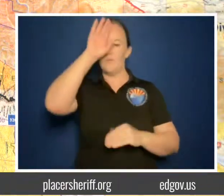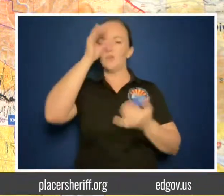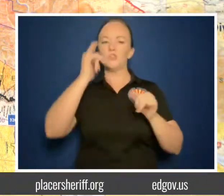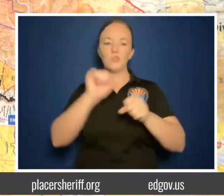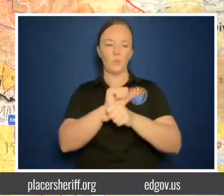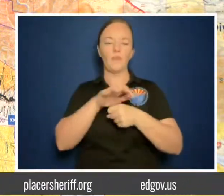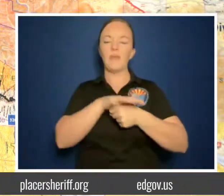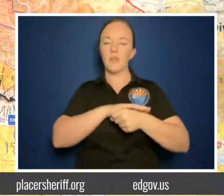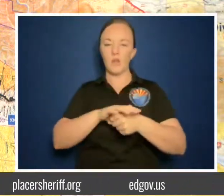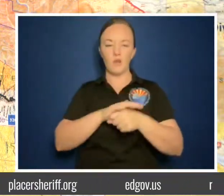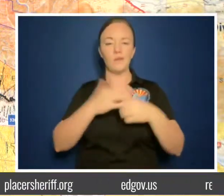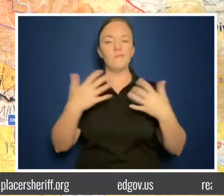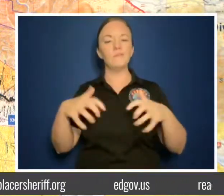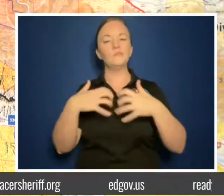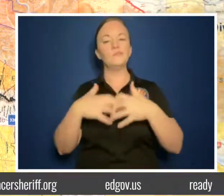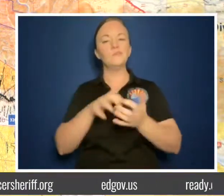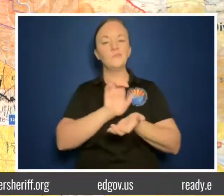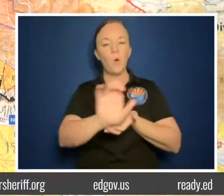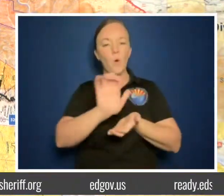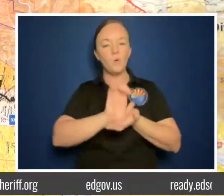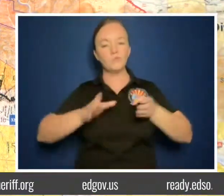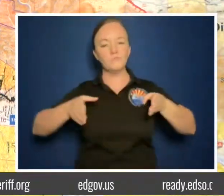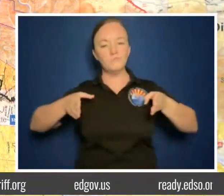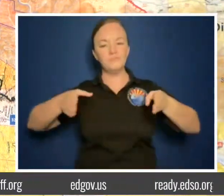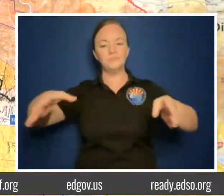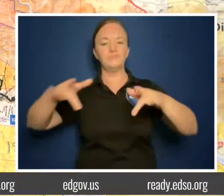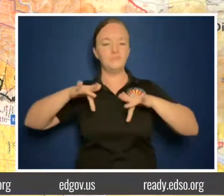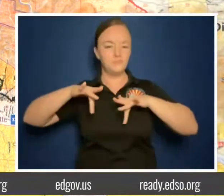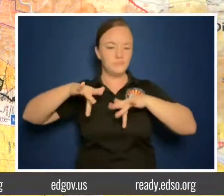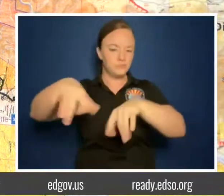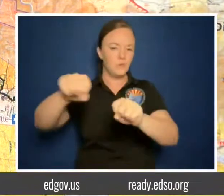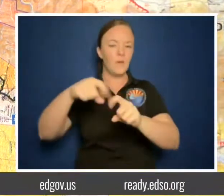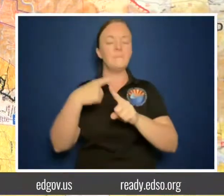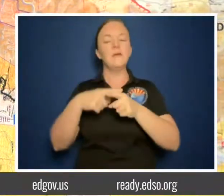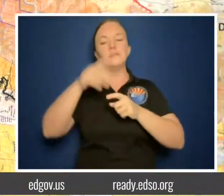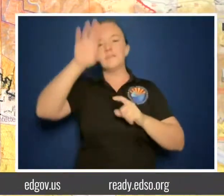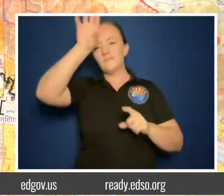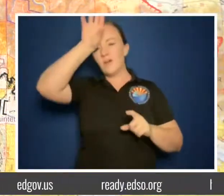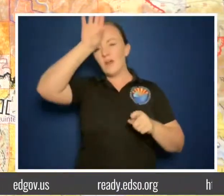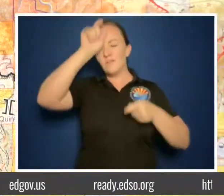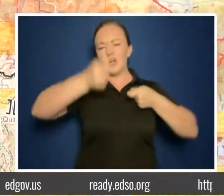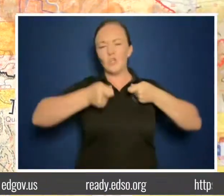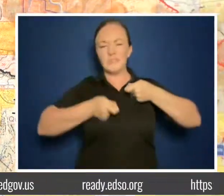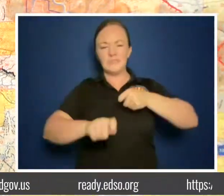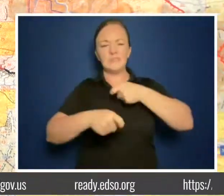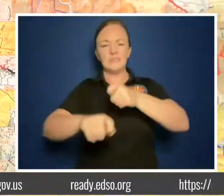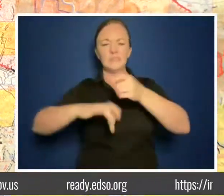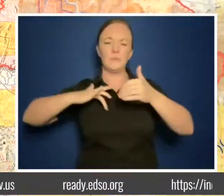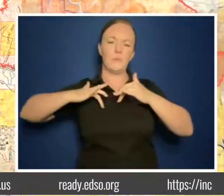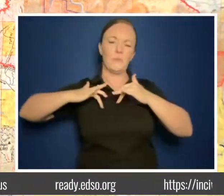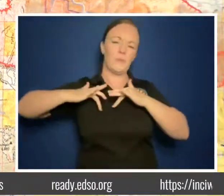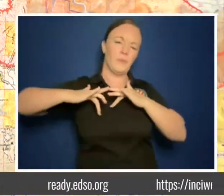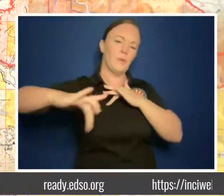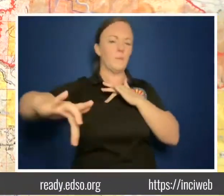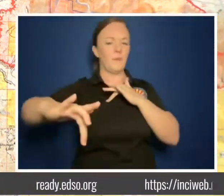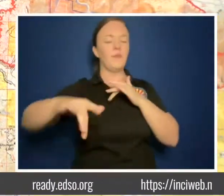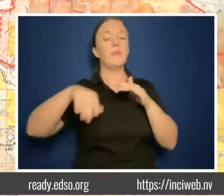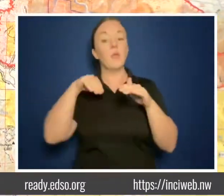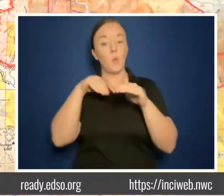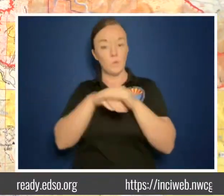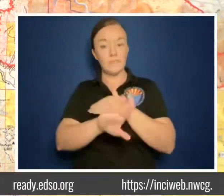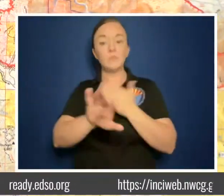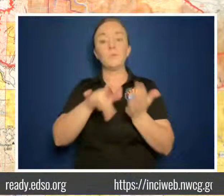line in, and then their crews have put some hand line in that goes into the middle fork itself. And